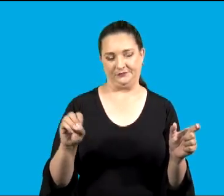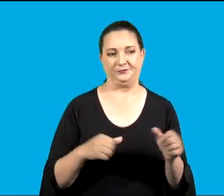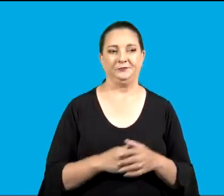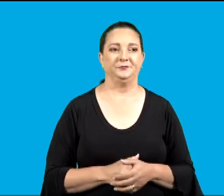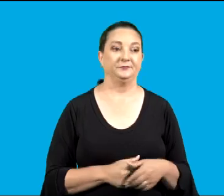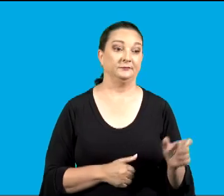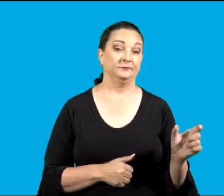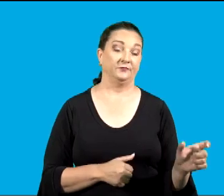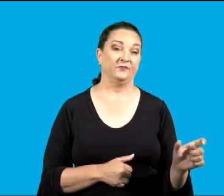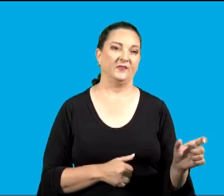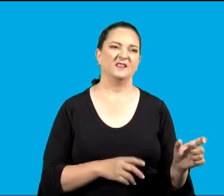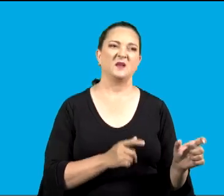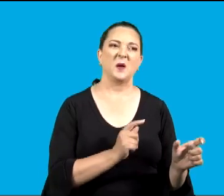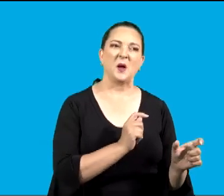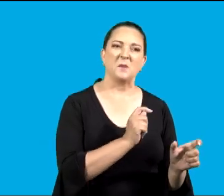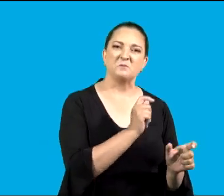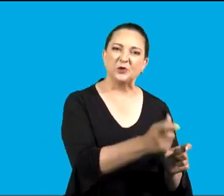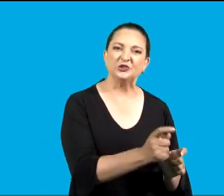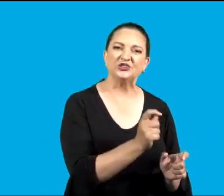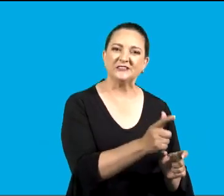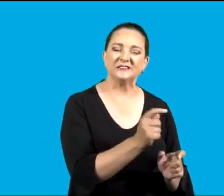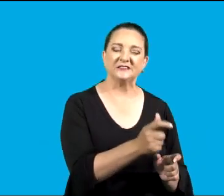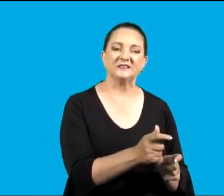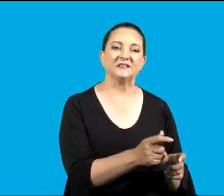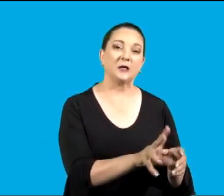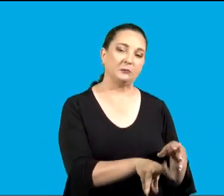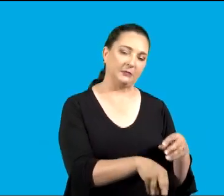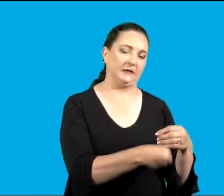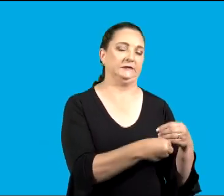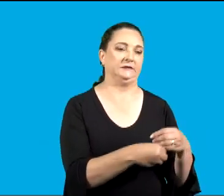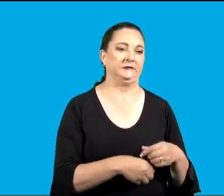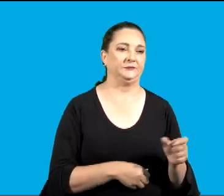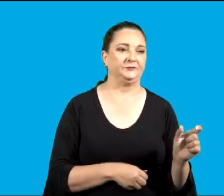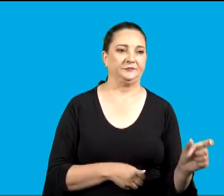37,600. Then I'll say plus purchases,